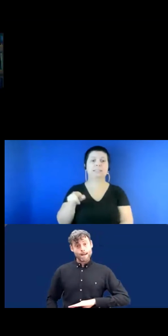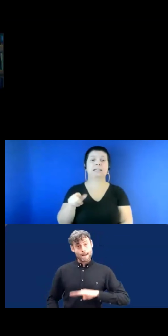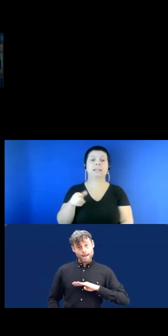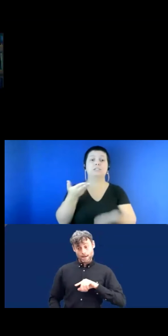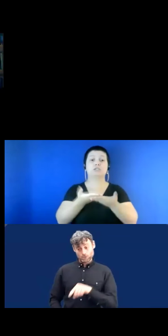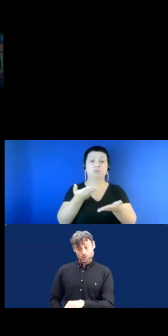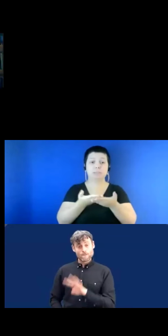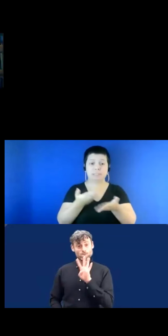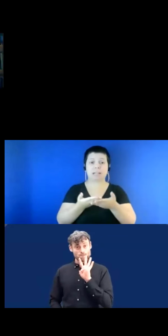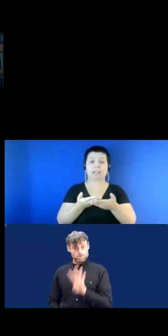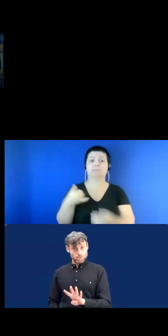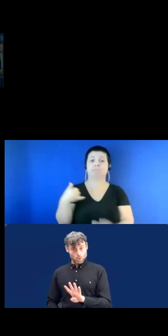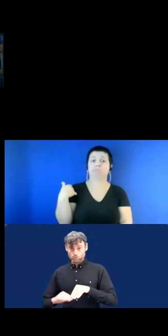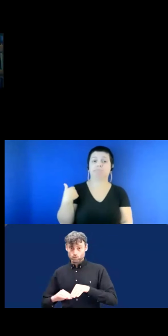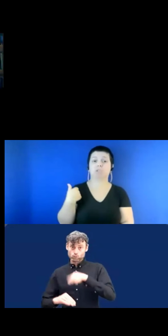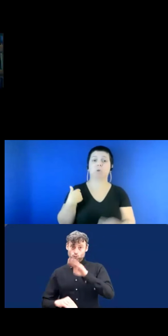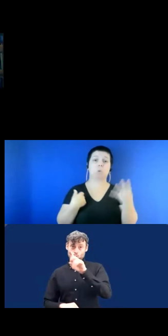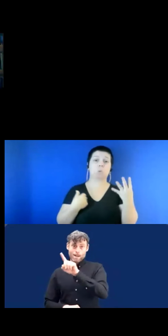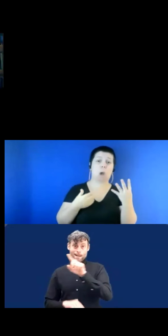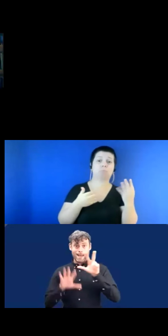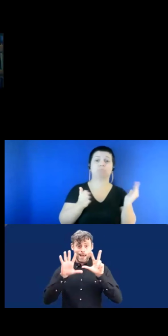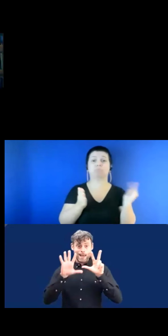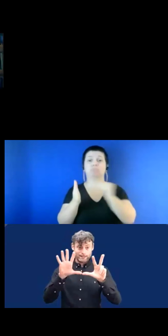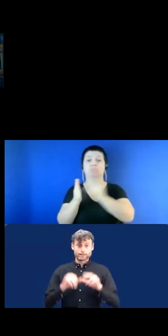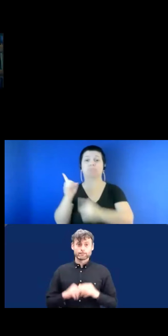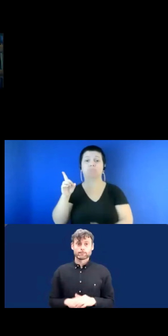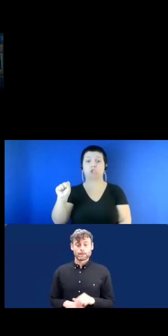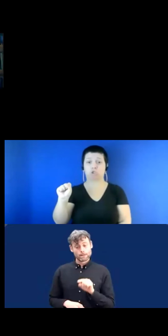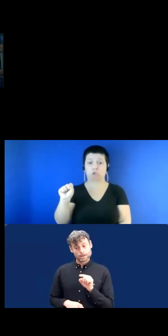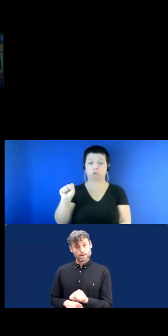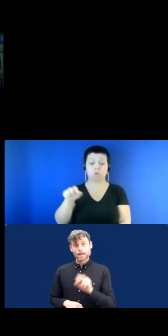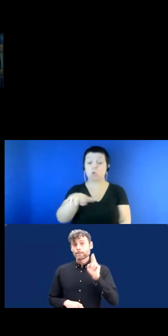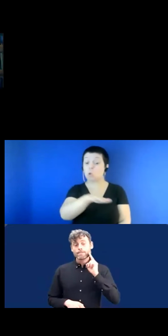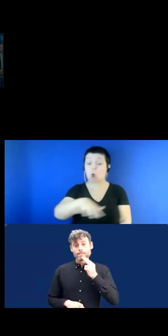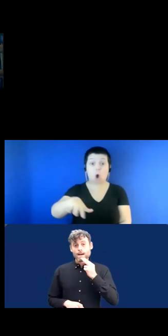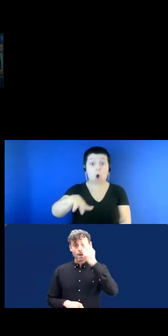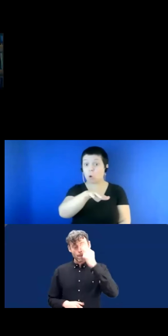years, and they are all deafblind from birth.